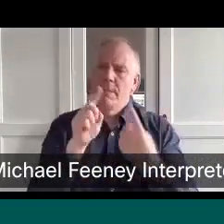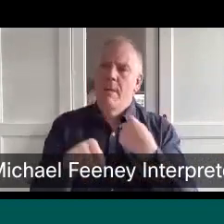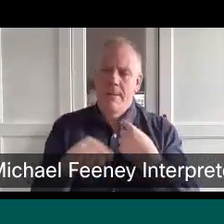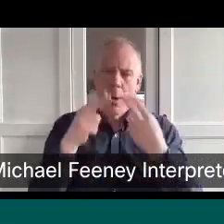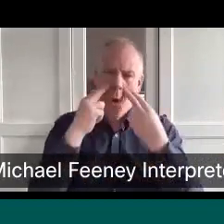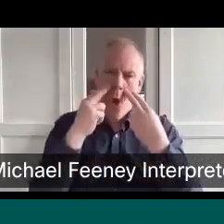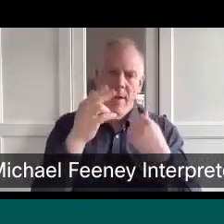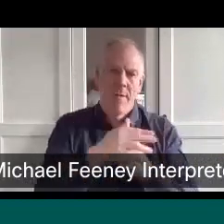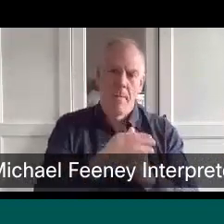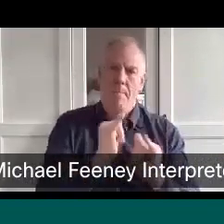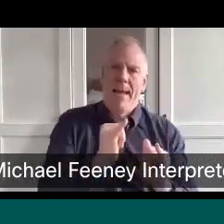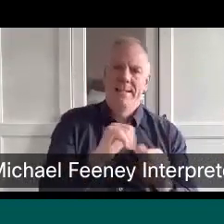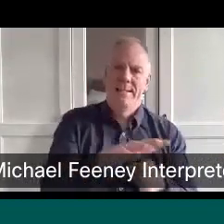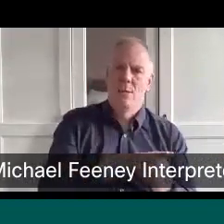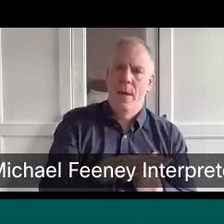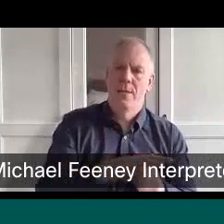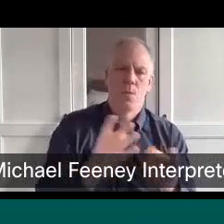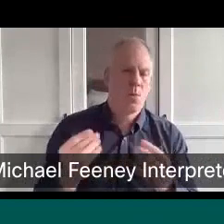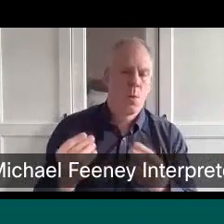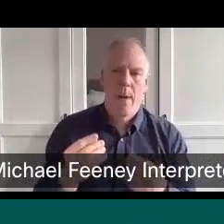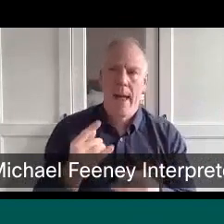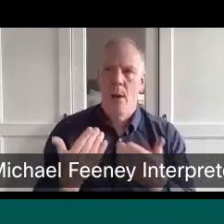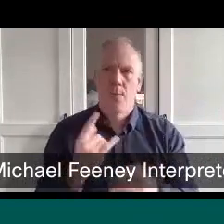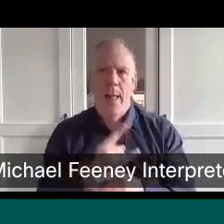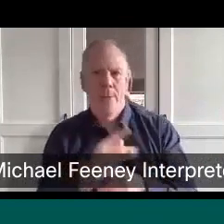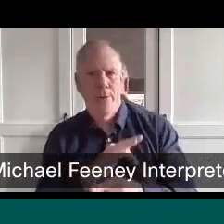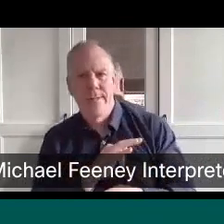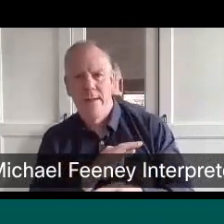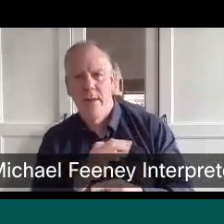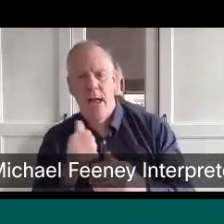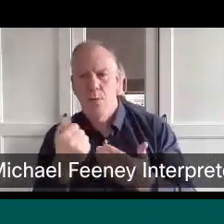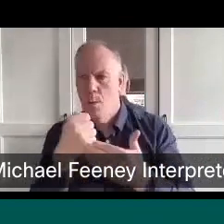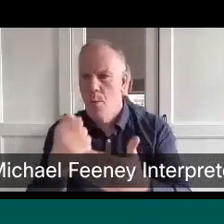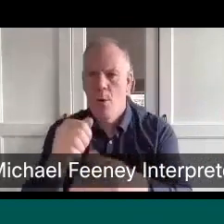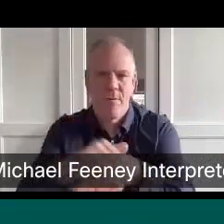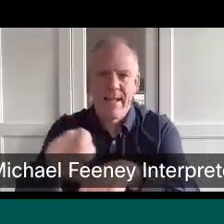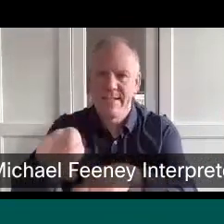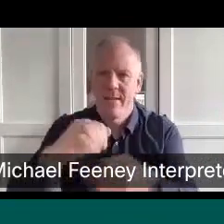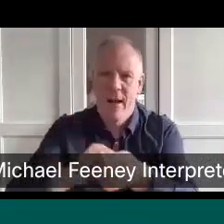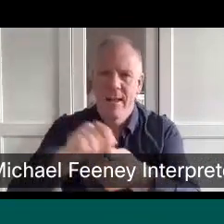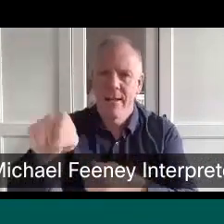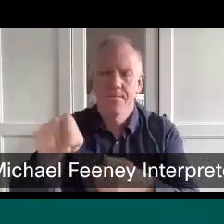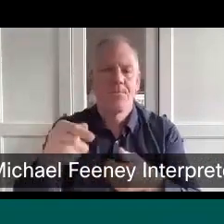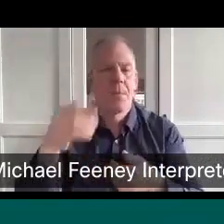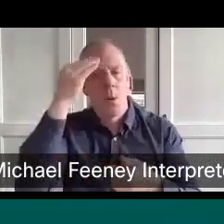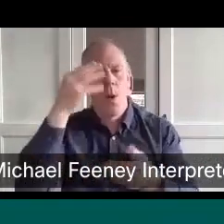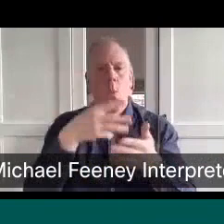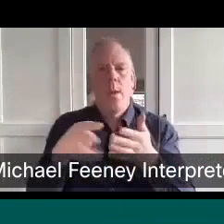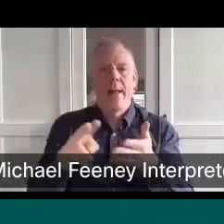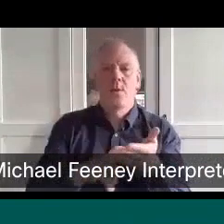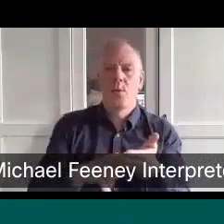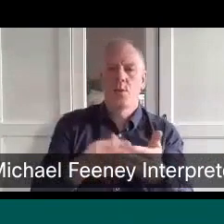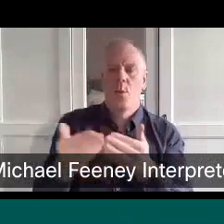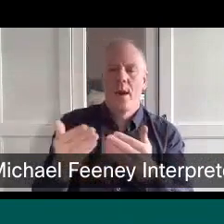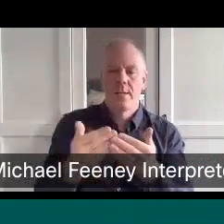an abnormal situation, to know how to help yourself, to know how to support a colleague, and to know when to actually avail, what